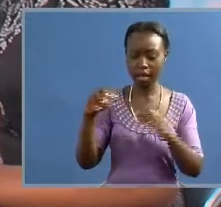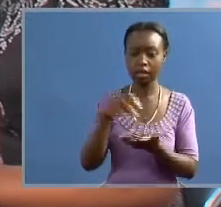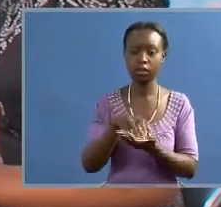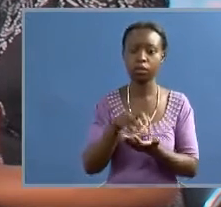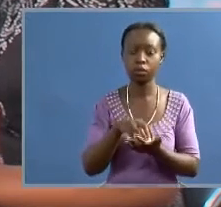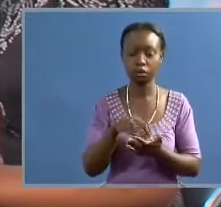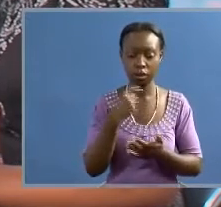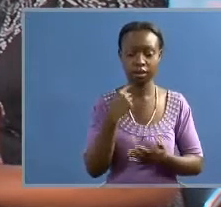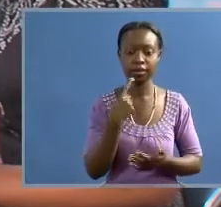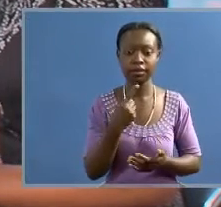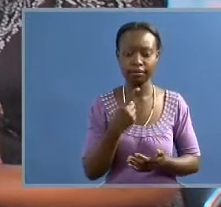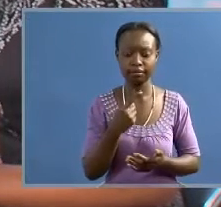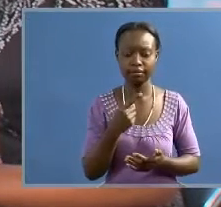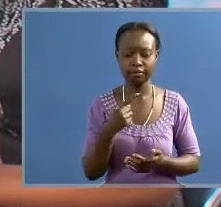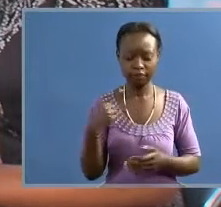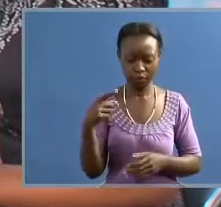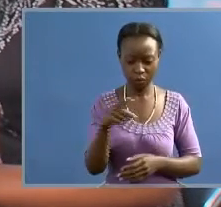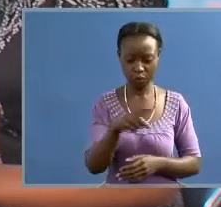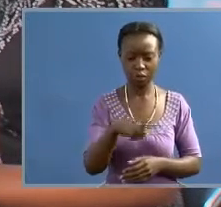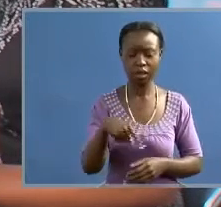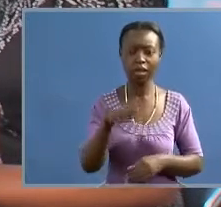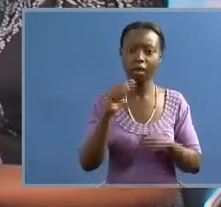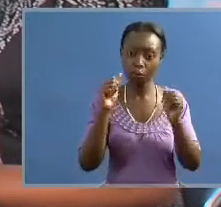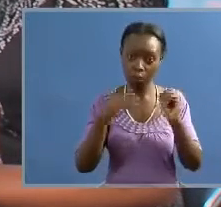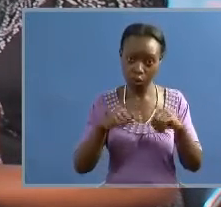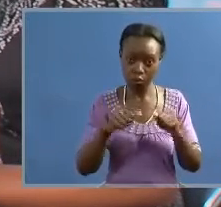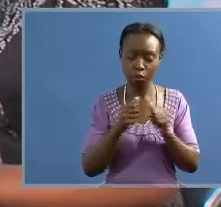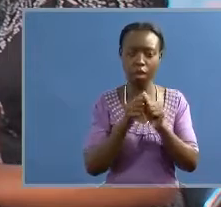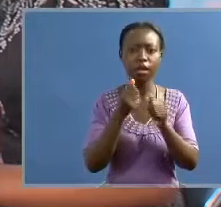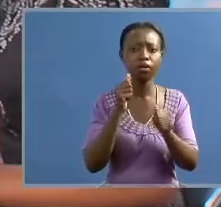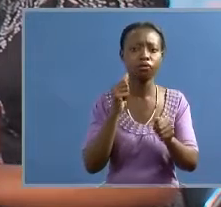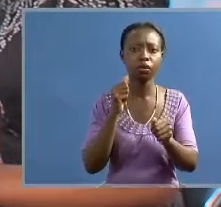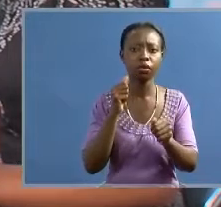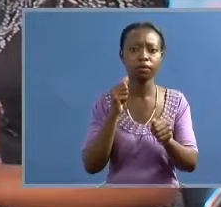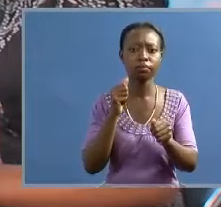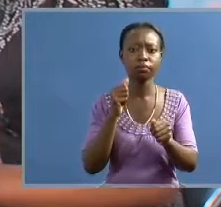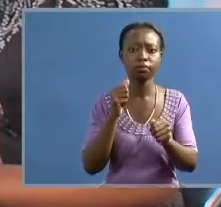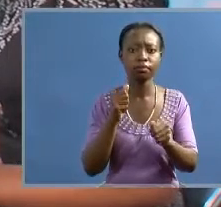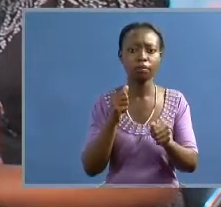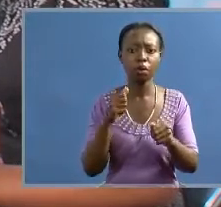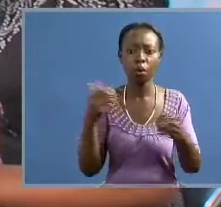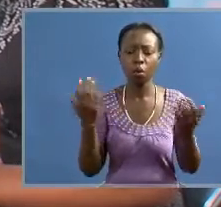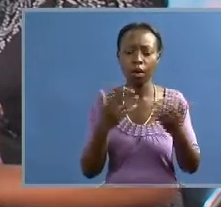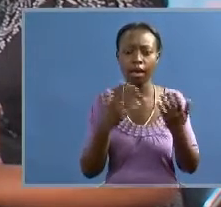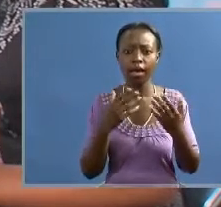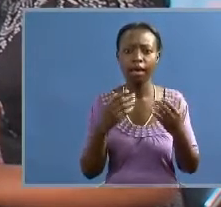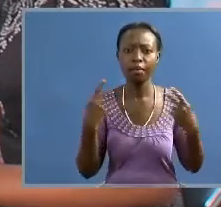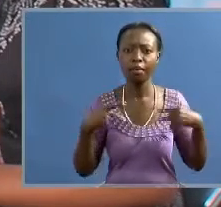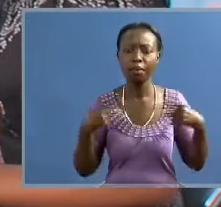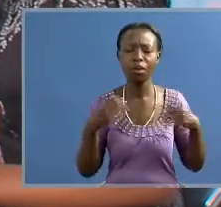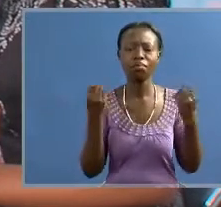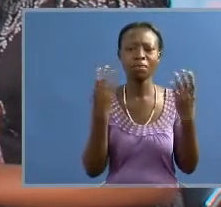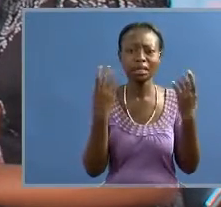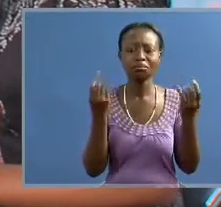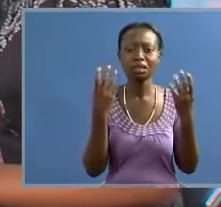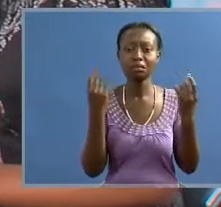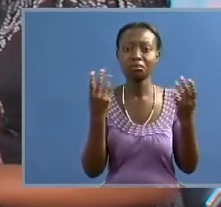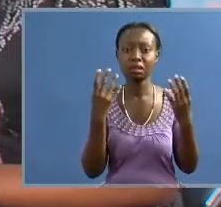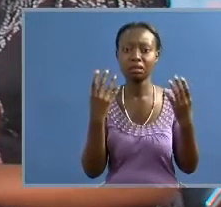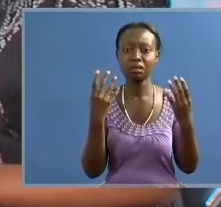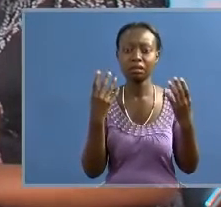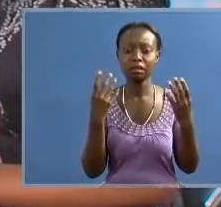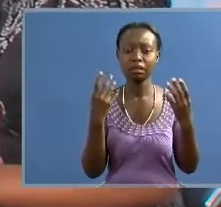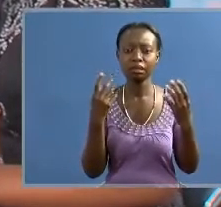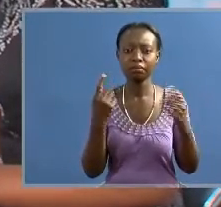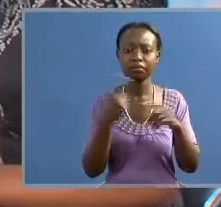and they say that we can avoid large public gatherings, but still attend service? Still